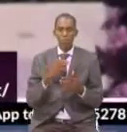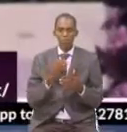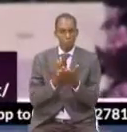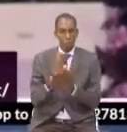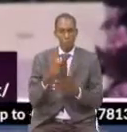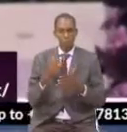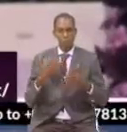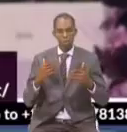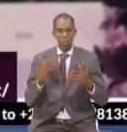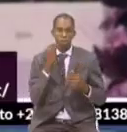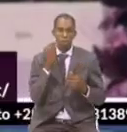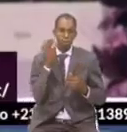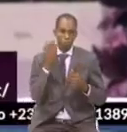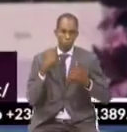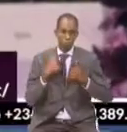phone numbers.